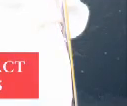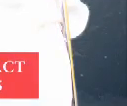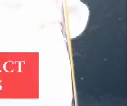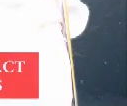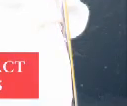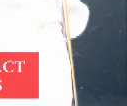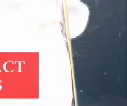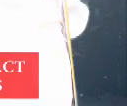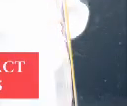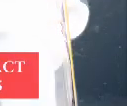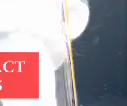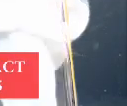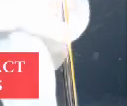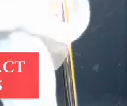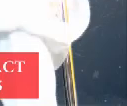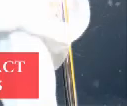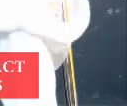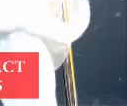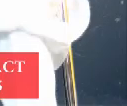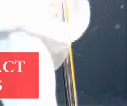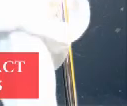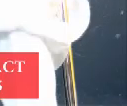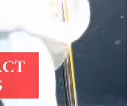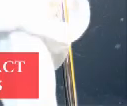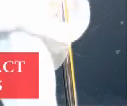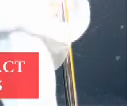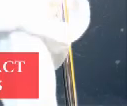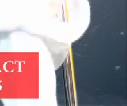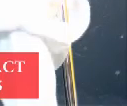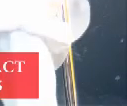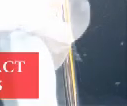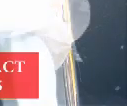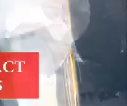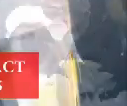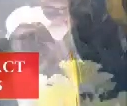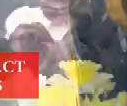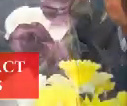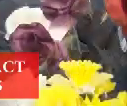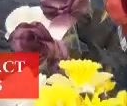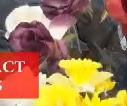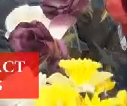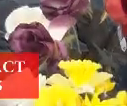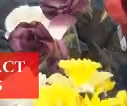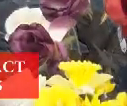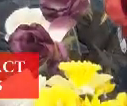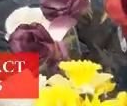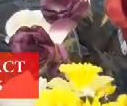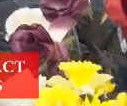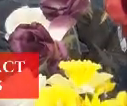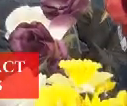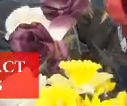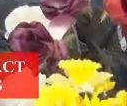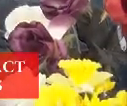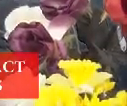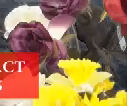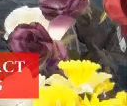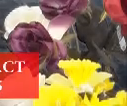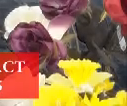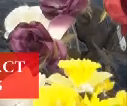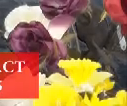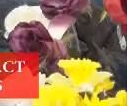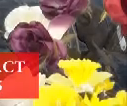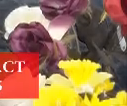bu ñu waxtaanee gindandikoo programme boobu nag ana ñan ñoo koy amal. Mouhamadou Lamine Kane al Mansour ànd